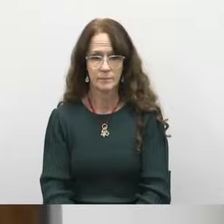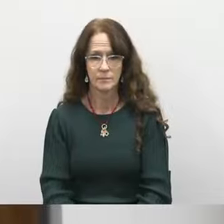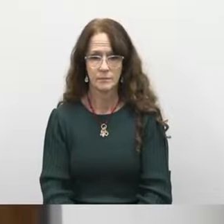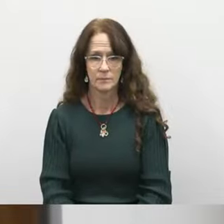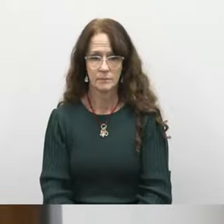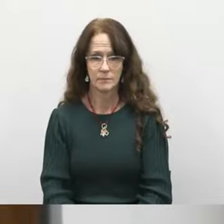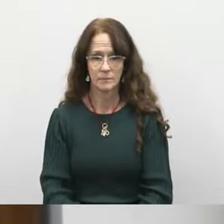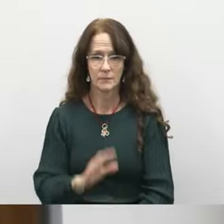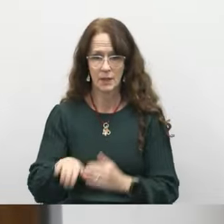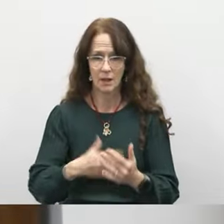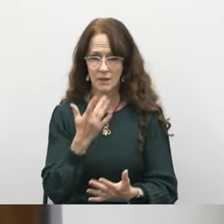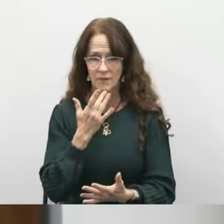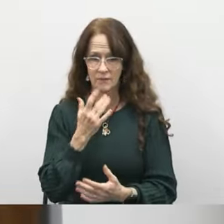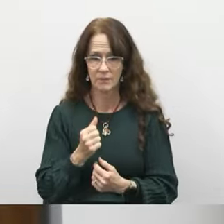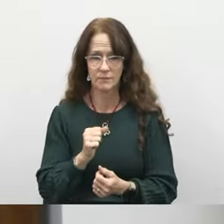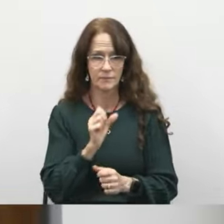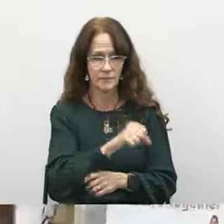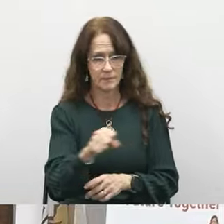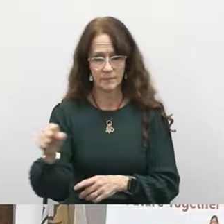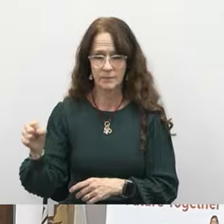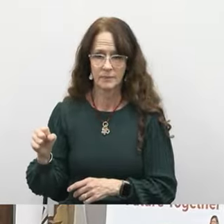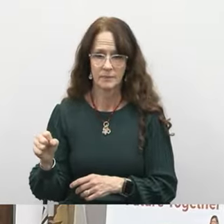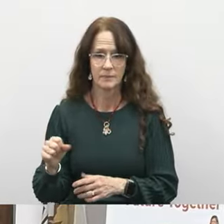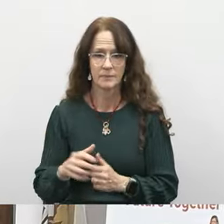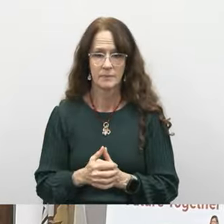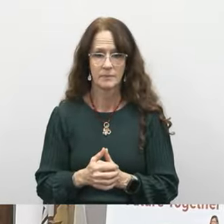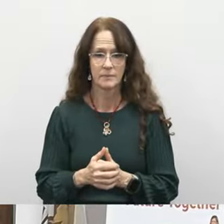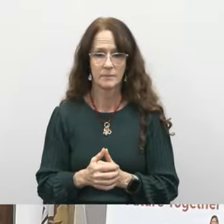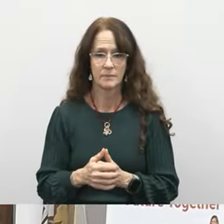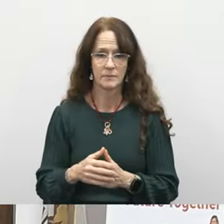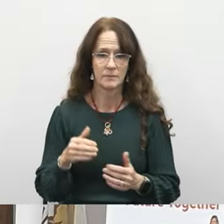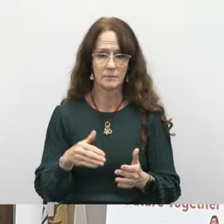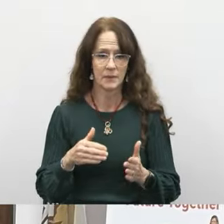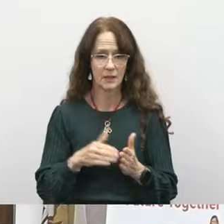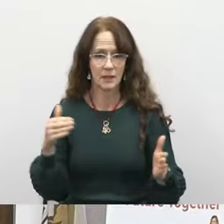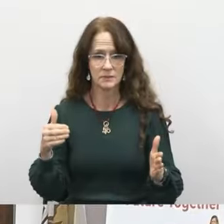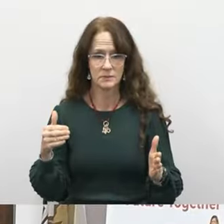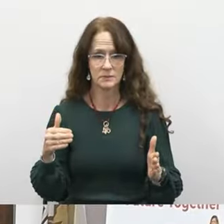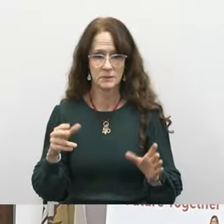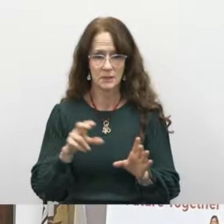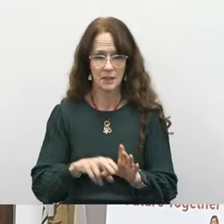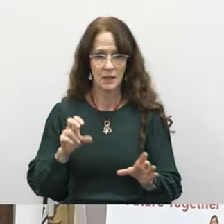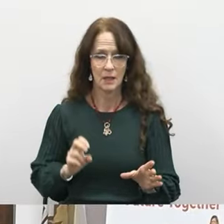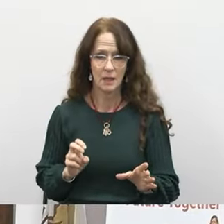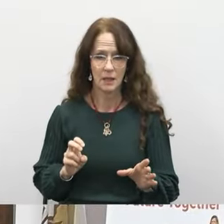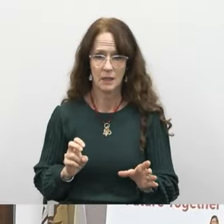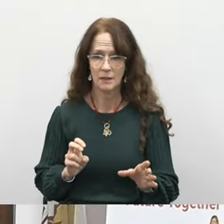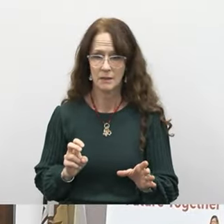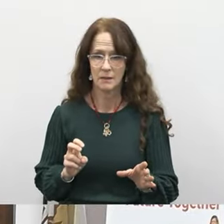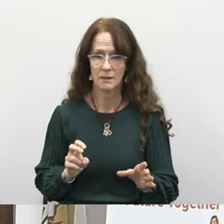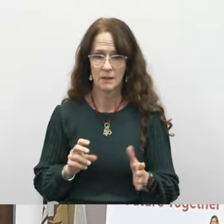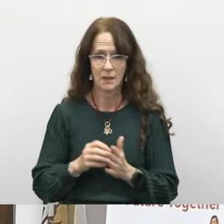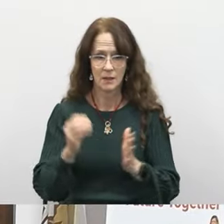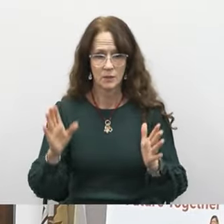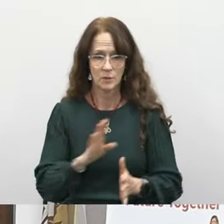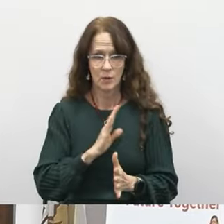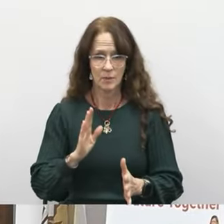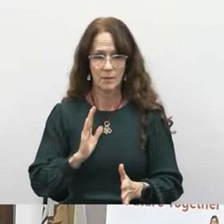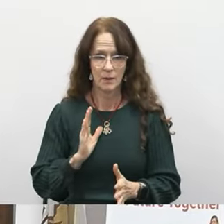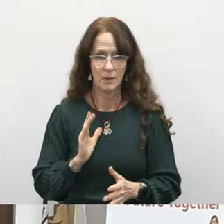All in favor? Aye. Any opposed? Any abstentions? Our student board